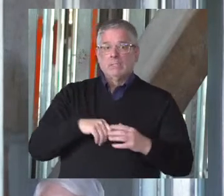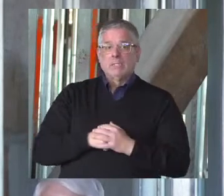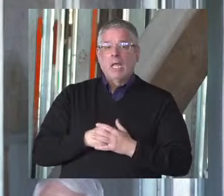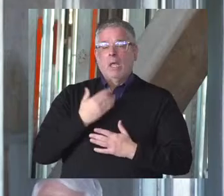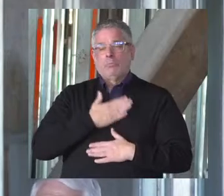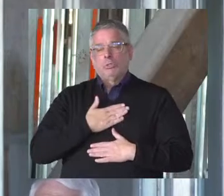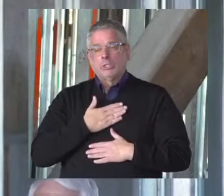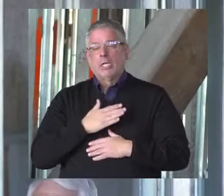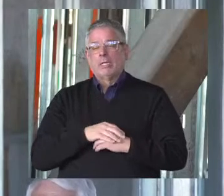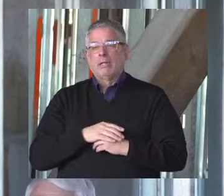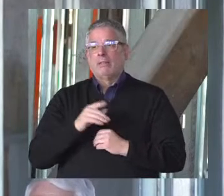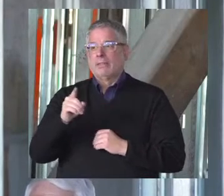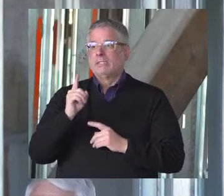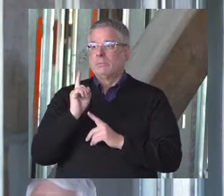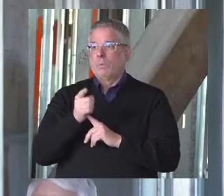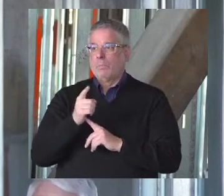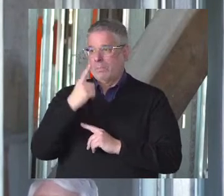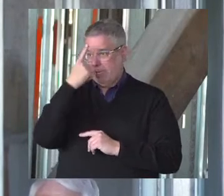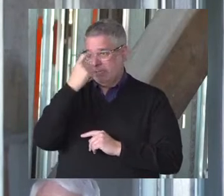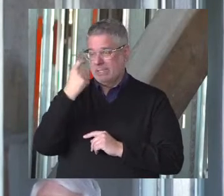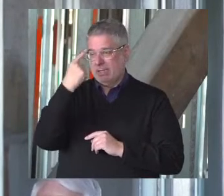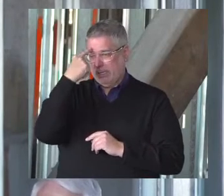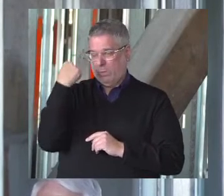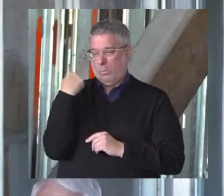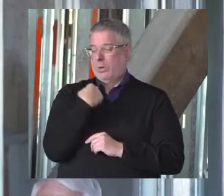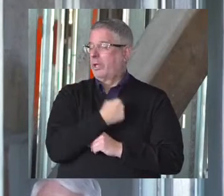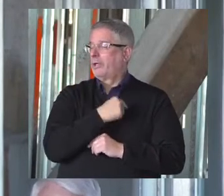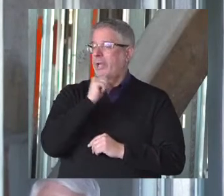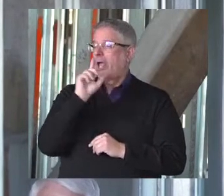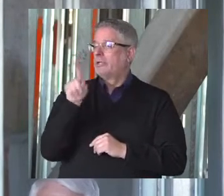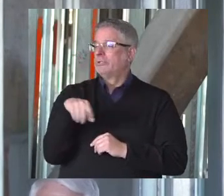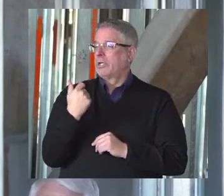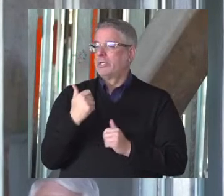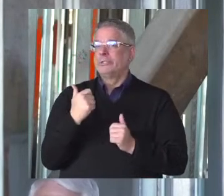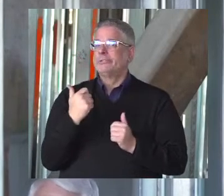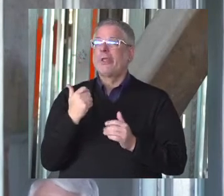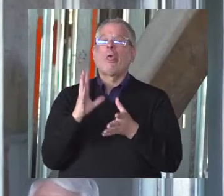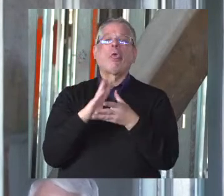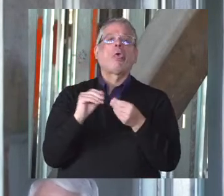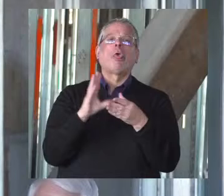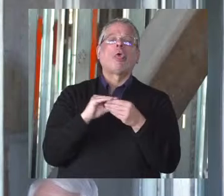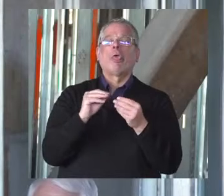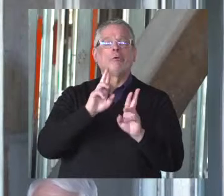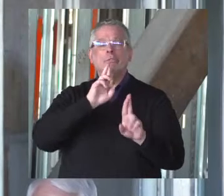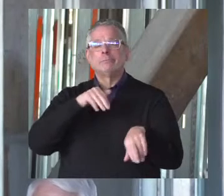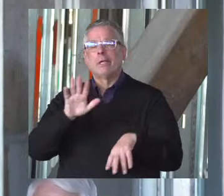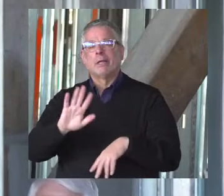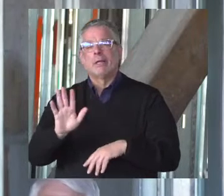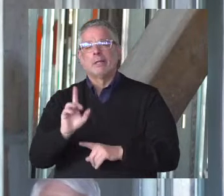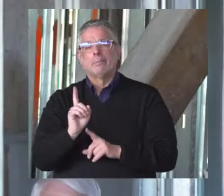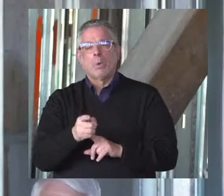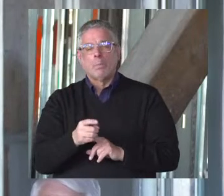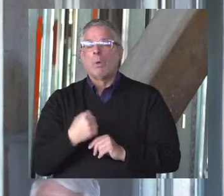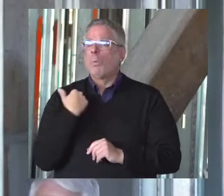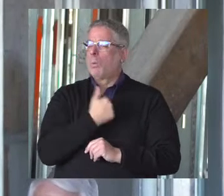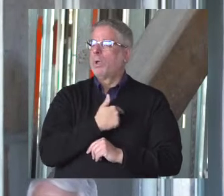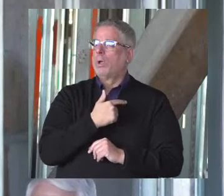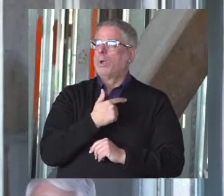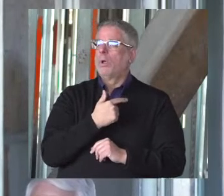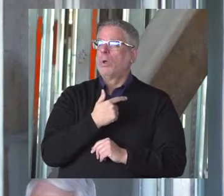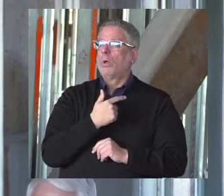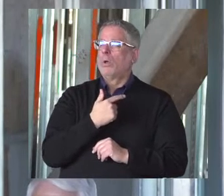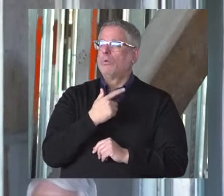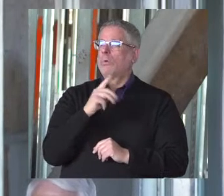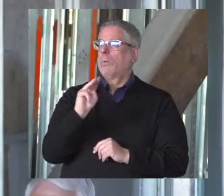I appreciate this moment because I think we're not just asserting rhetorical response at this moment. We're asserting with